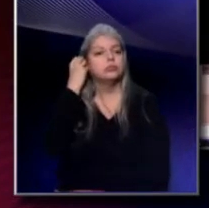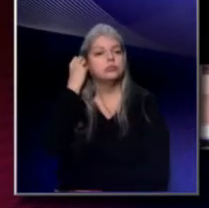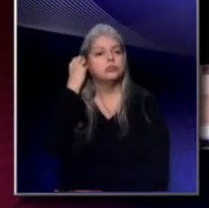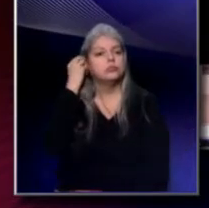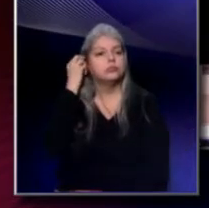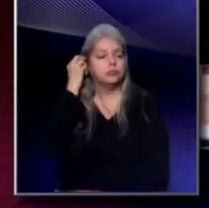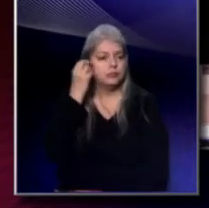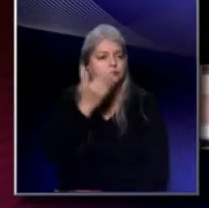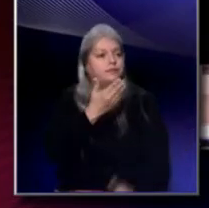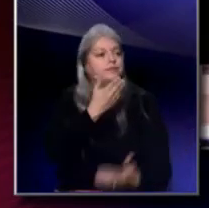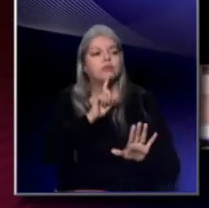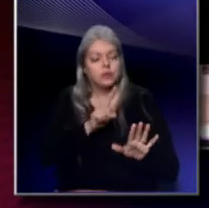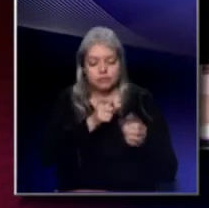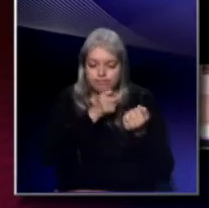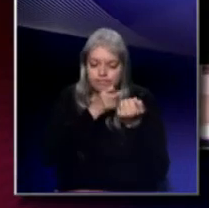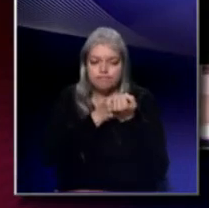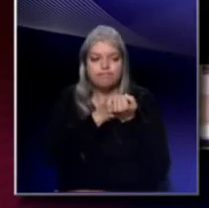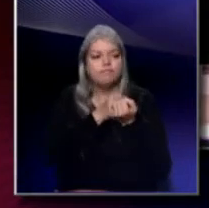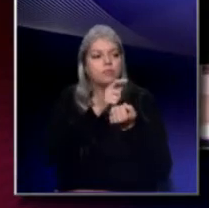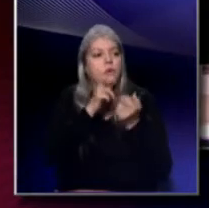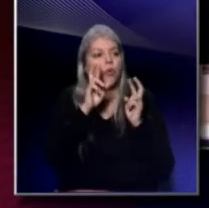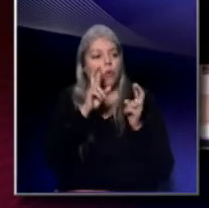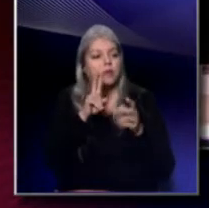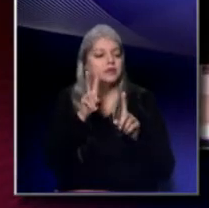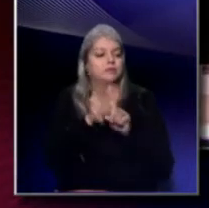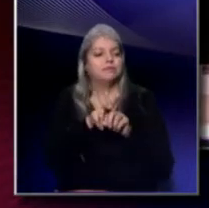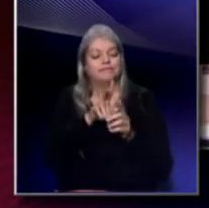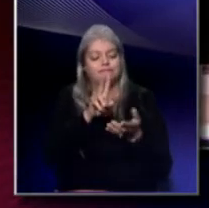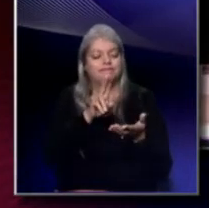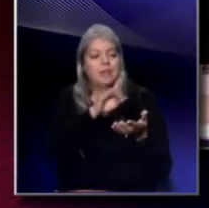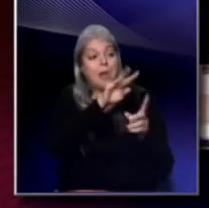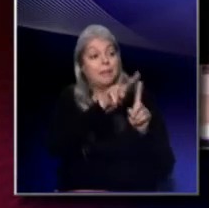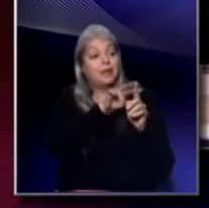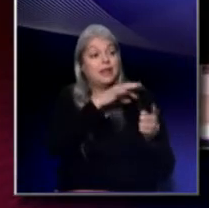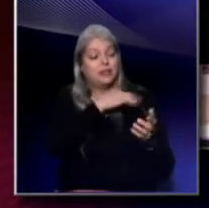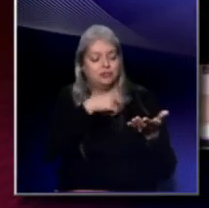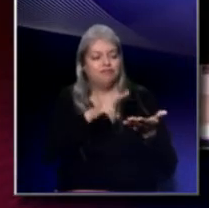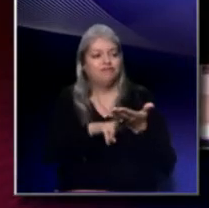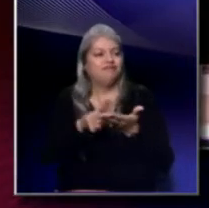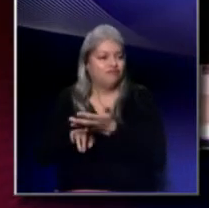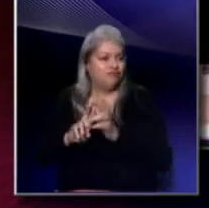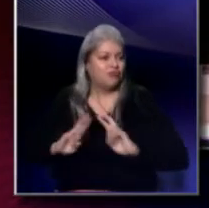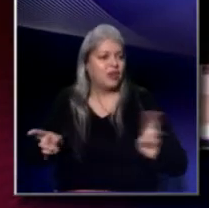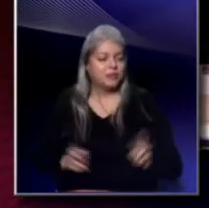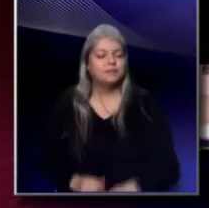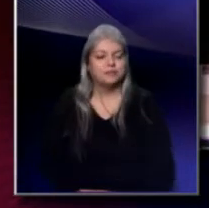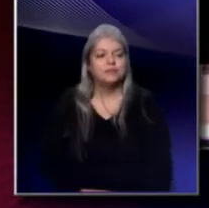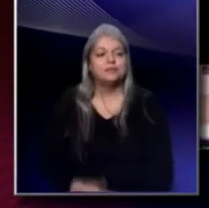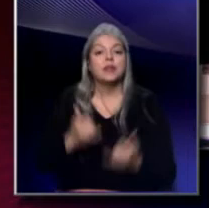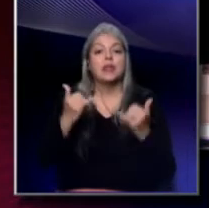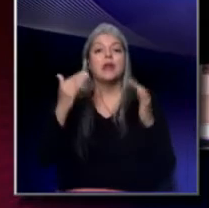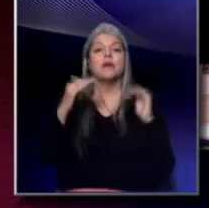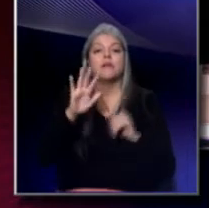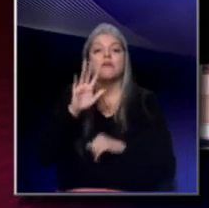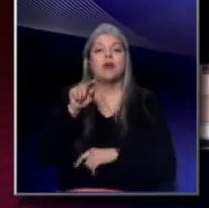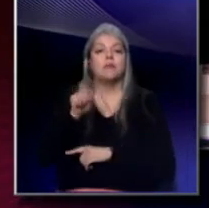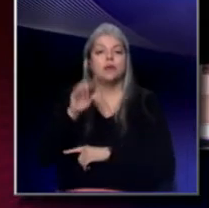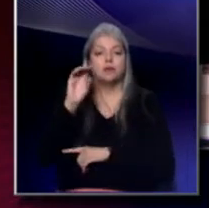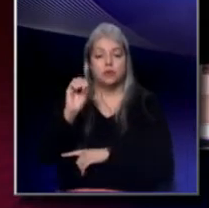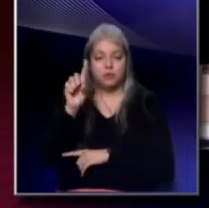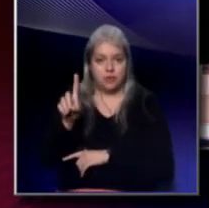Thank you very much. That was wonderful to signing the application. Thank you. Thank you. We're going to go on to